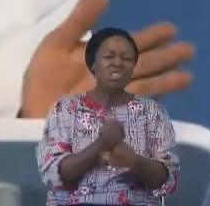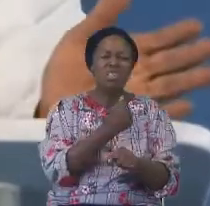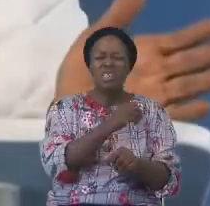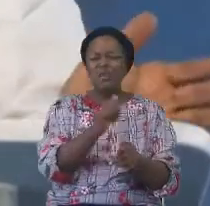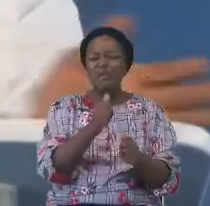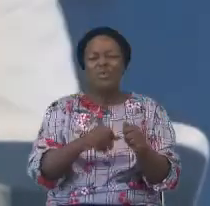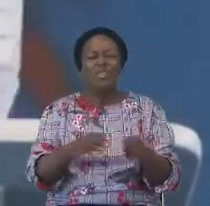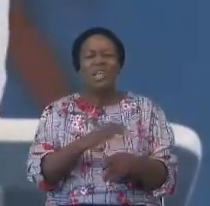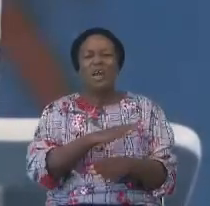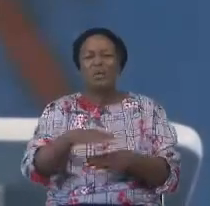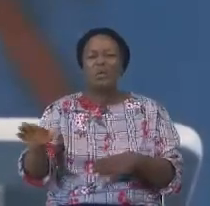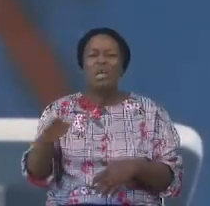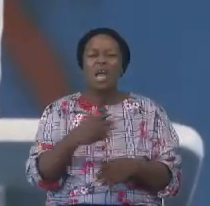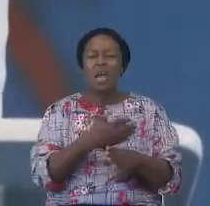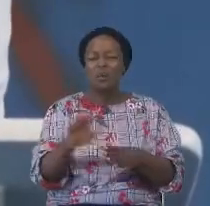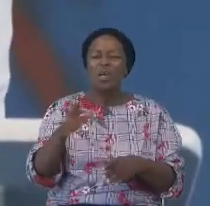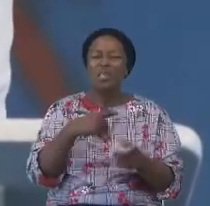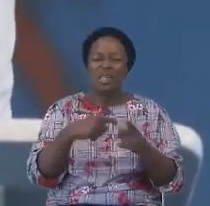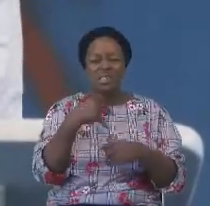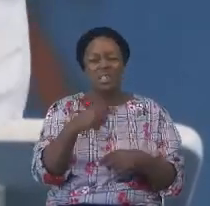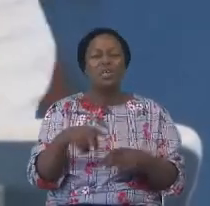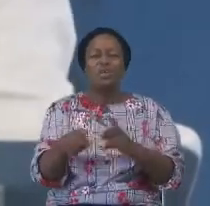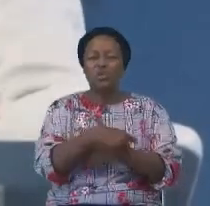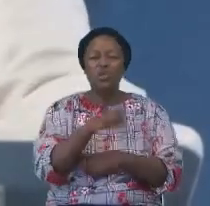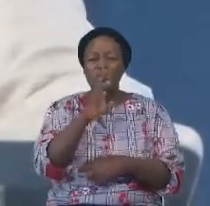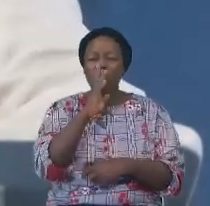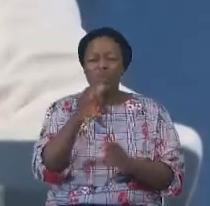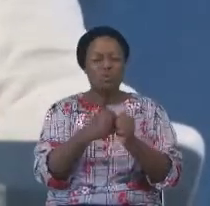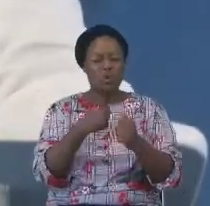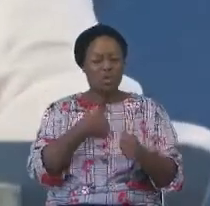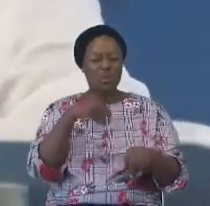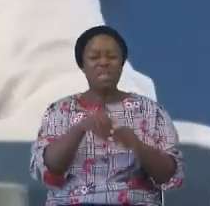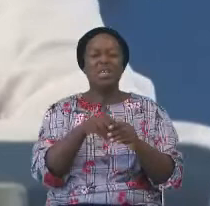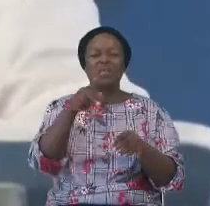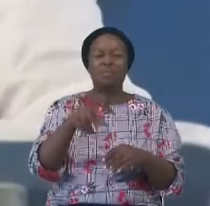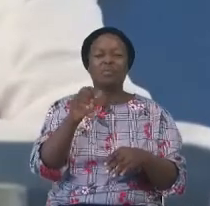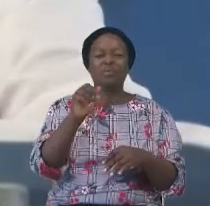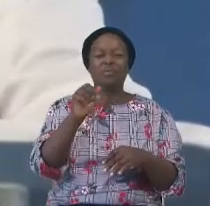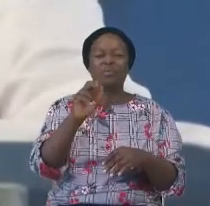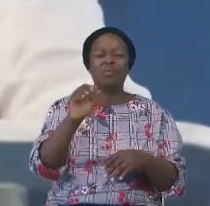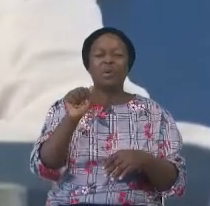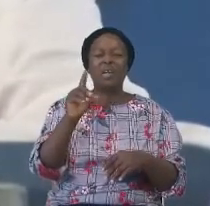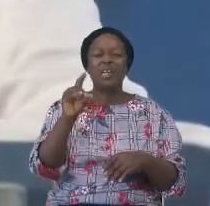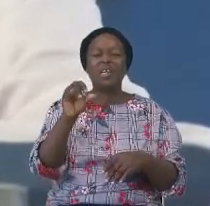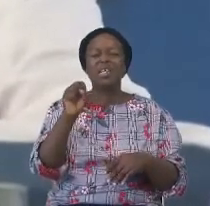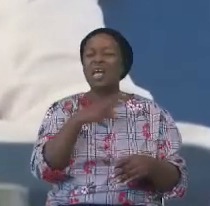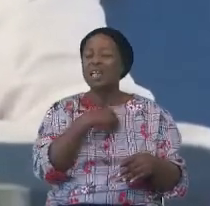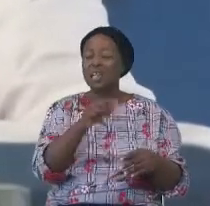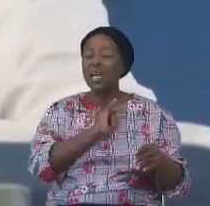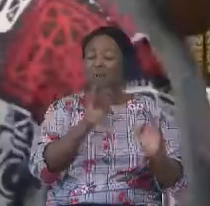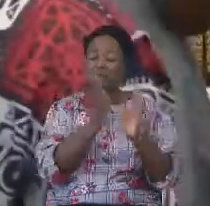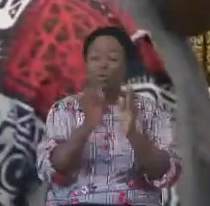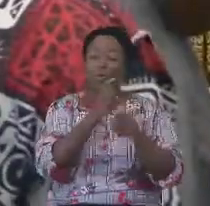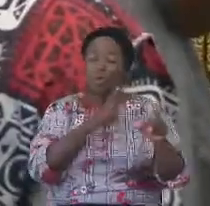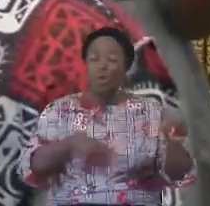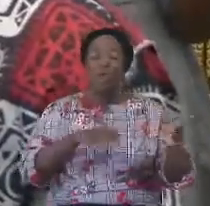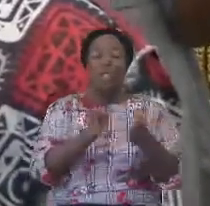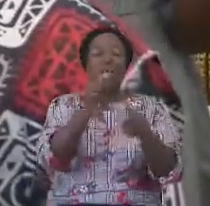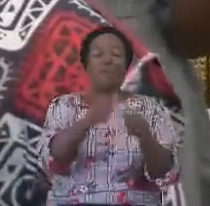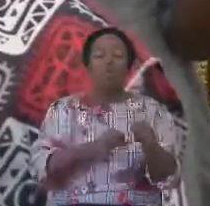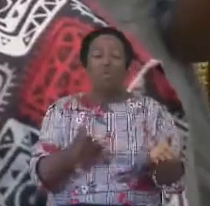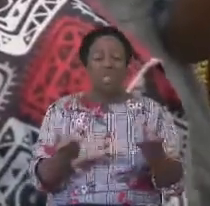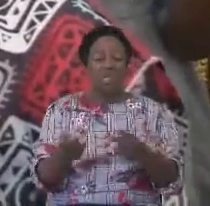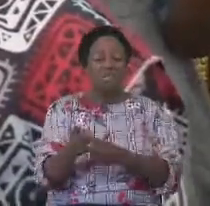the Lord swept everything away and he said, today you'll be with me in paradise. I